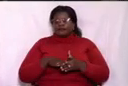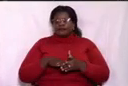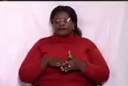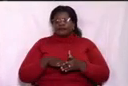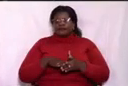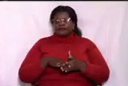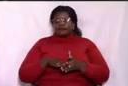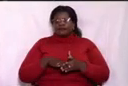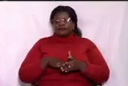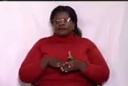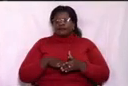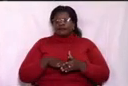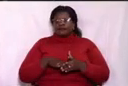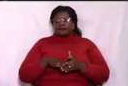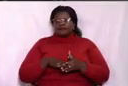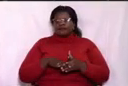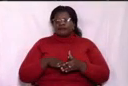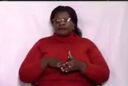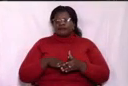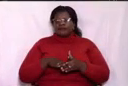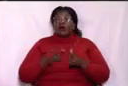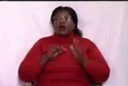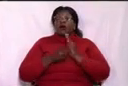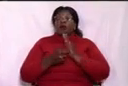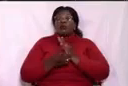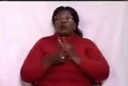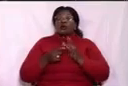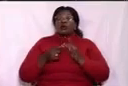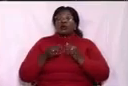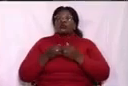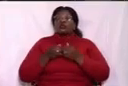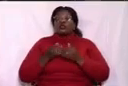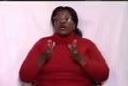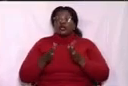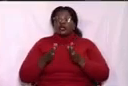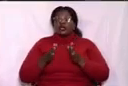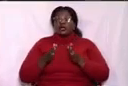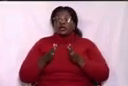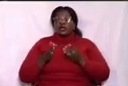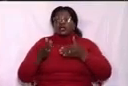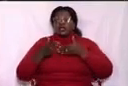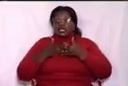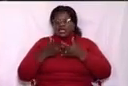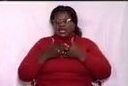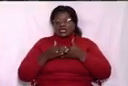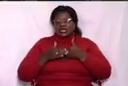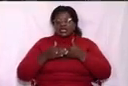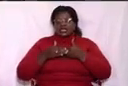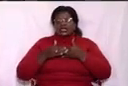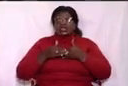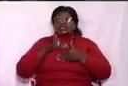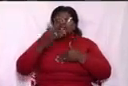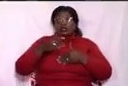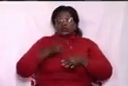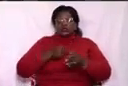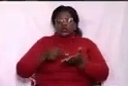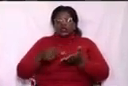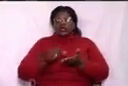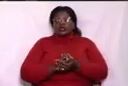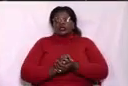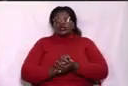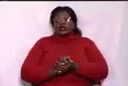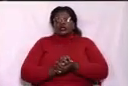this will take place, or the program will actually kick off sometime next week. On